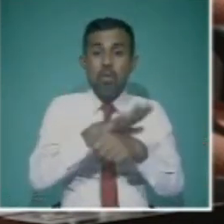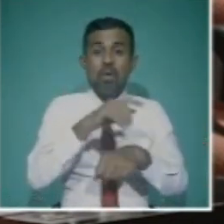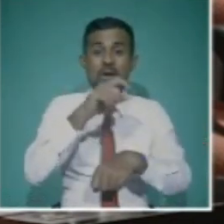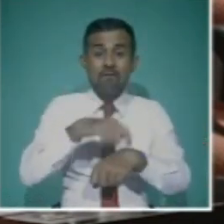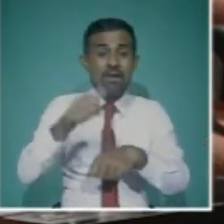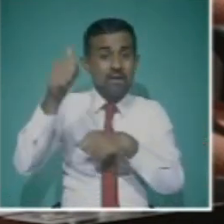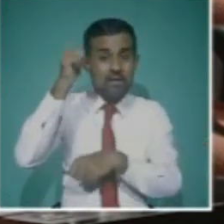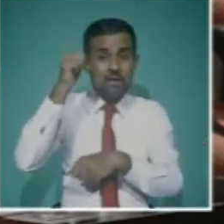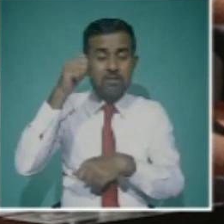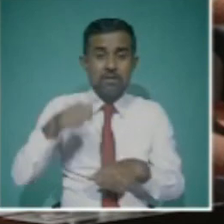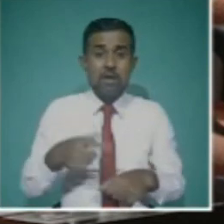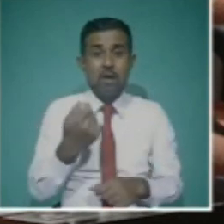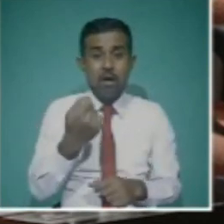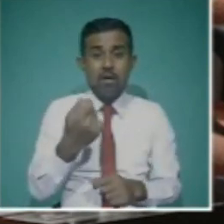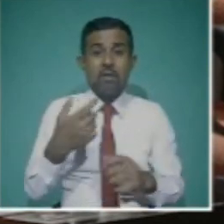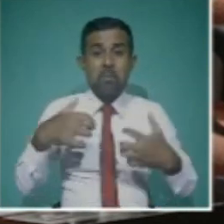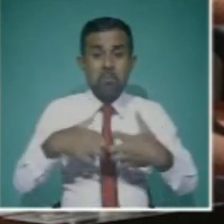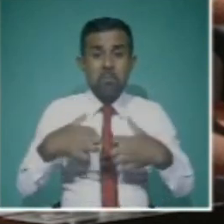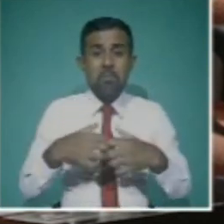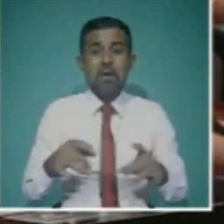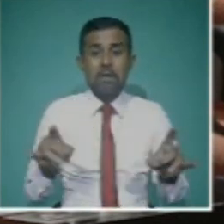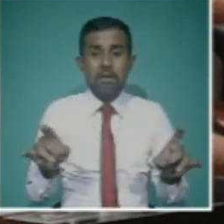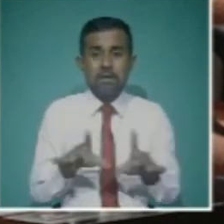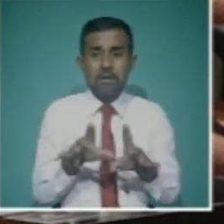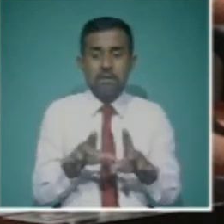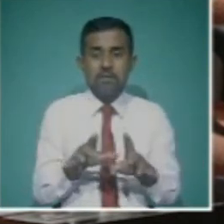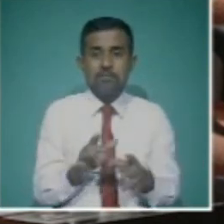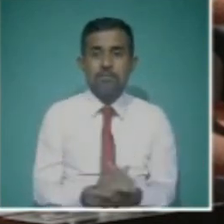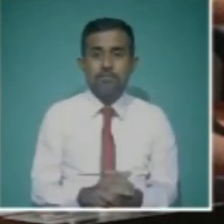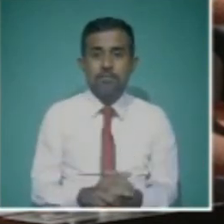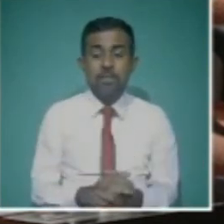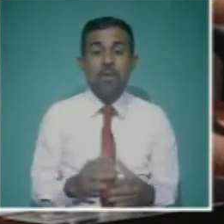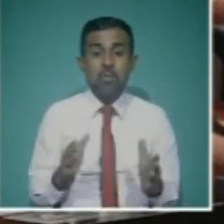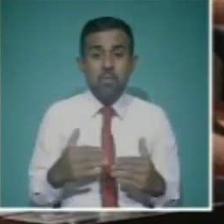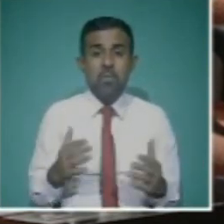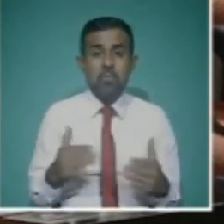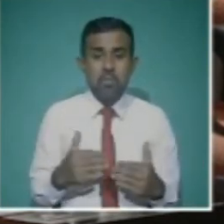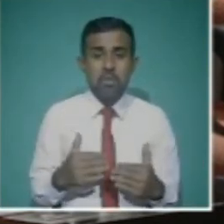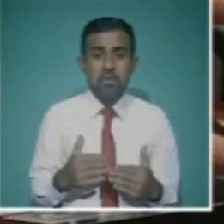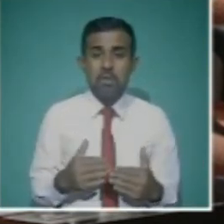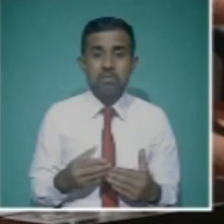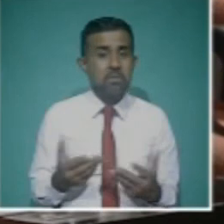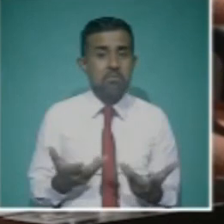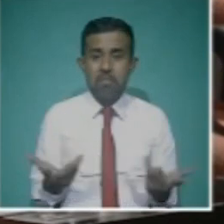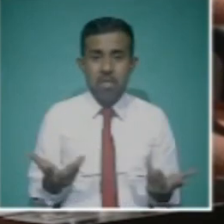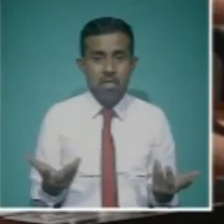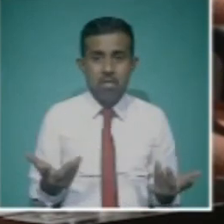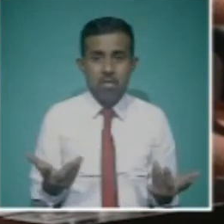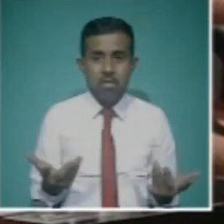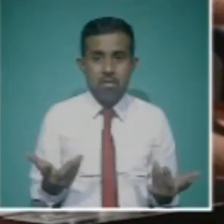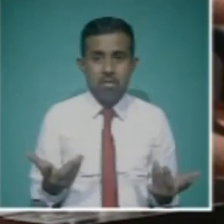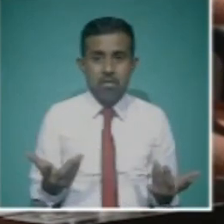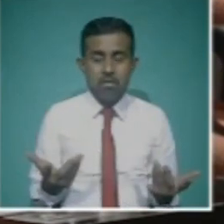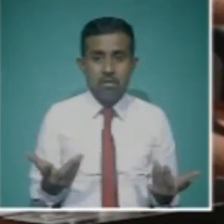crisis. So you can't allow this to persist. You can't allow this to persist, and it is on that